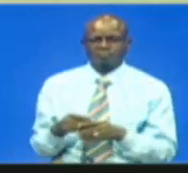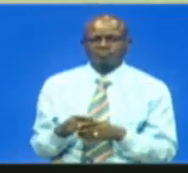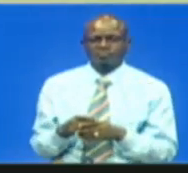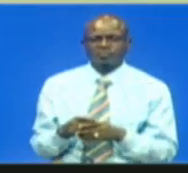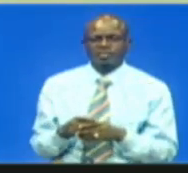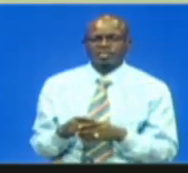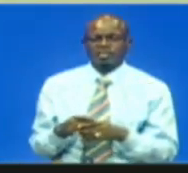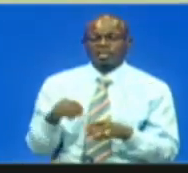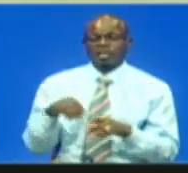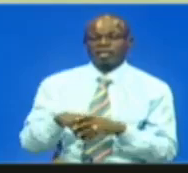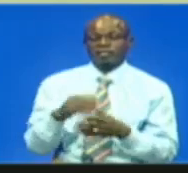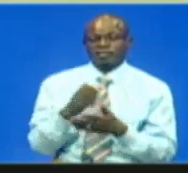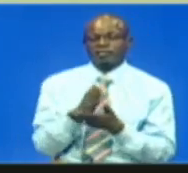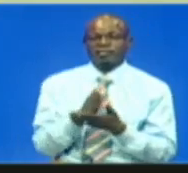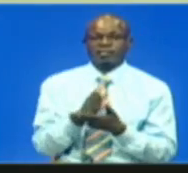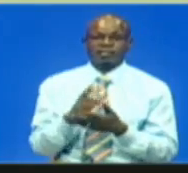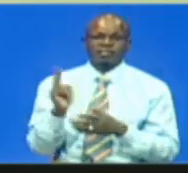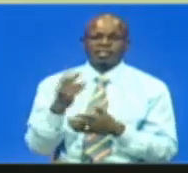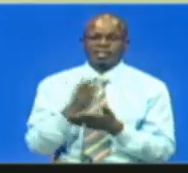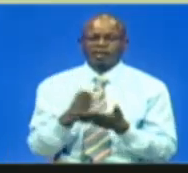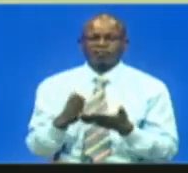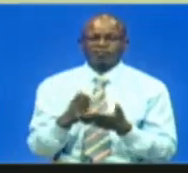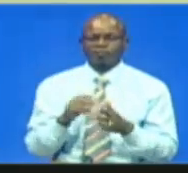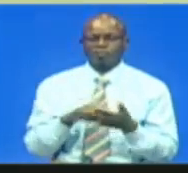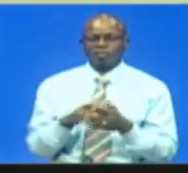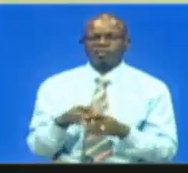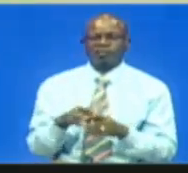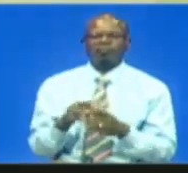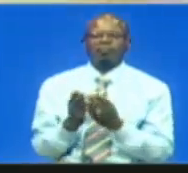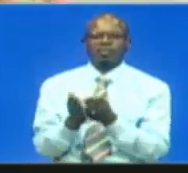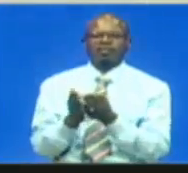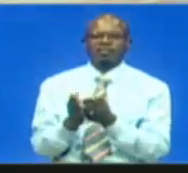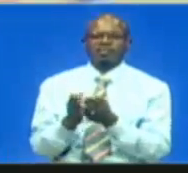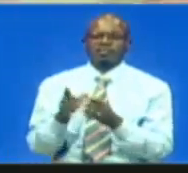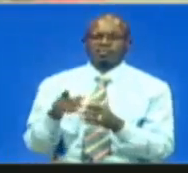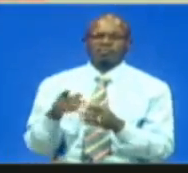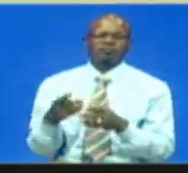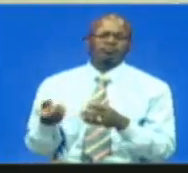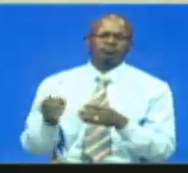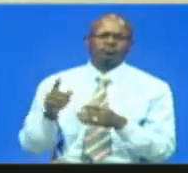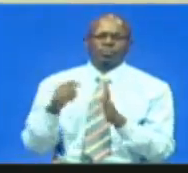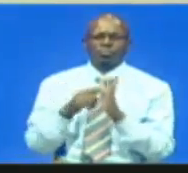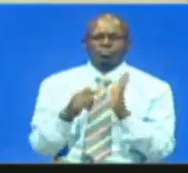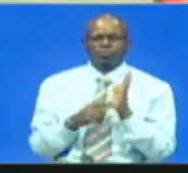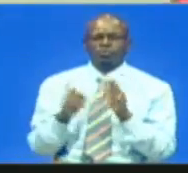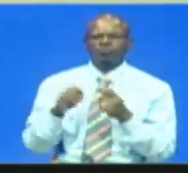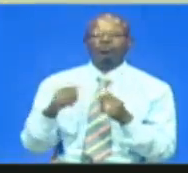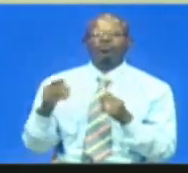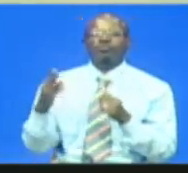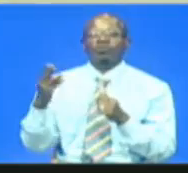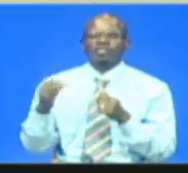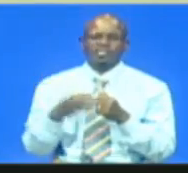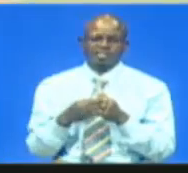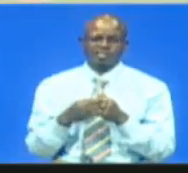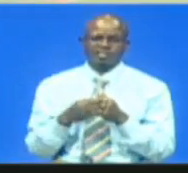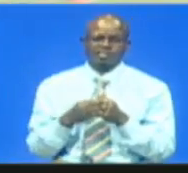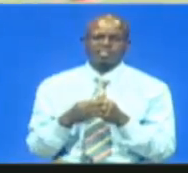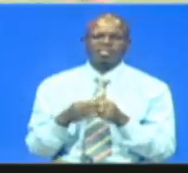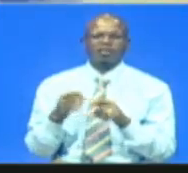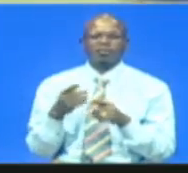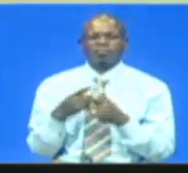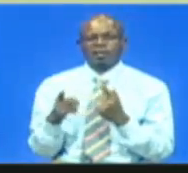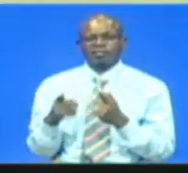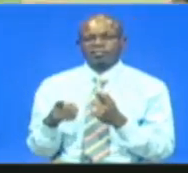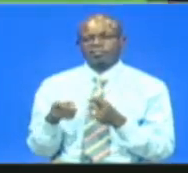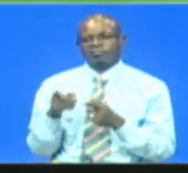difference. The win sees third-place Bandari take their points tally to 48 after 26 matches, while Ulinzi stay 8th with